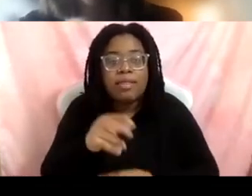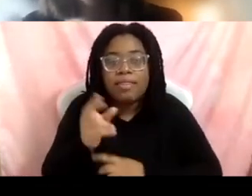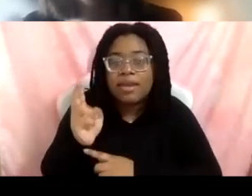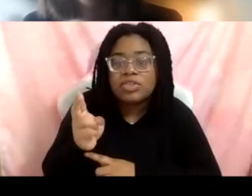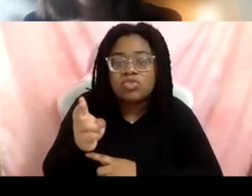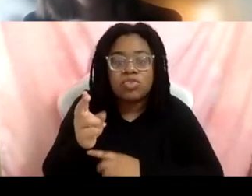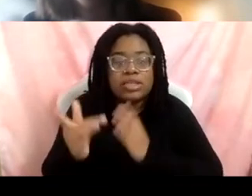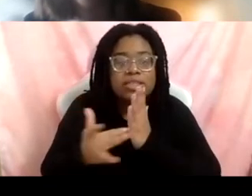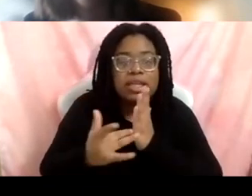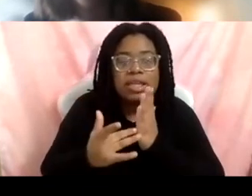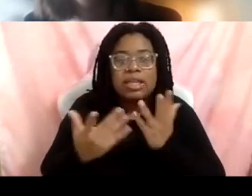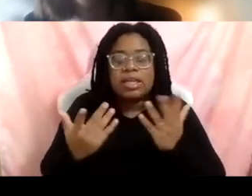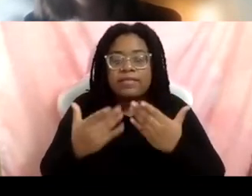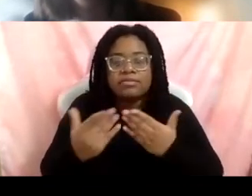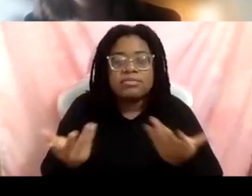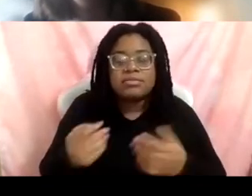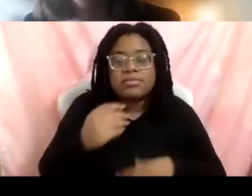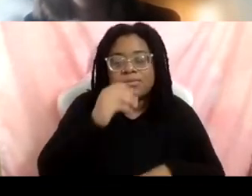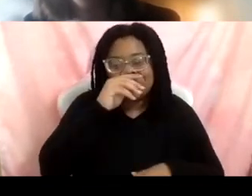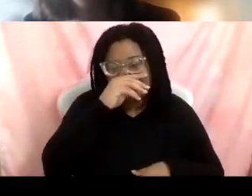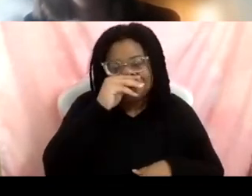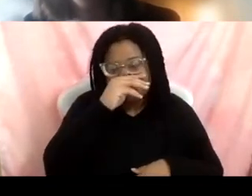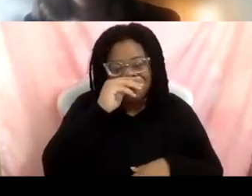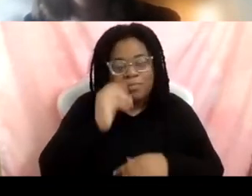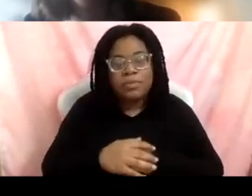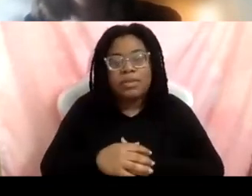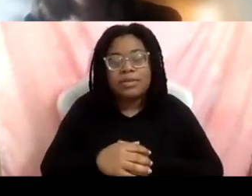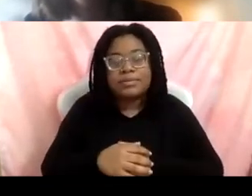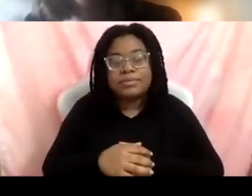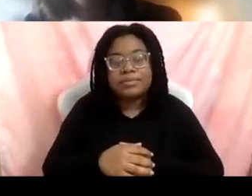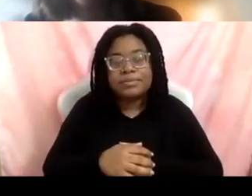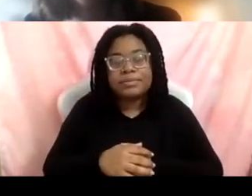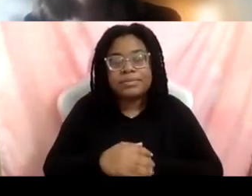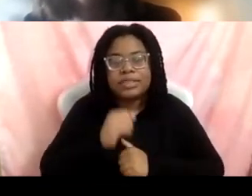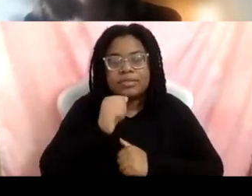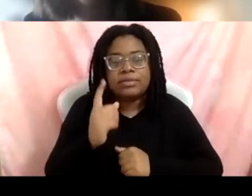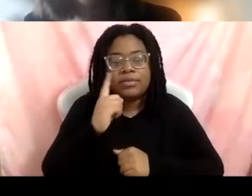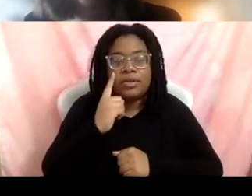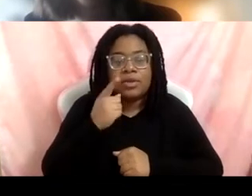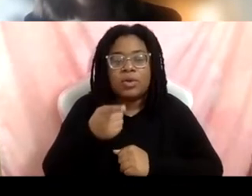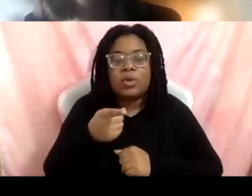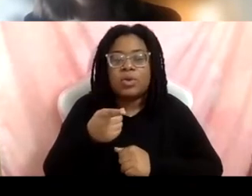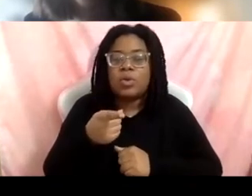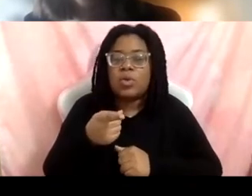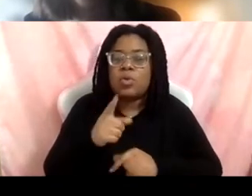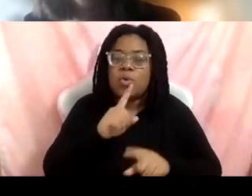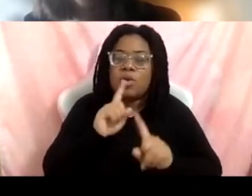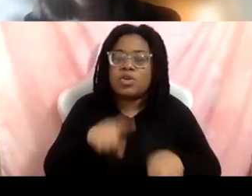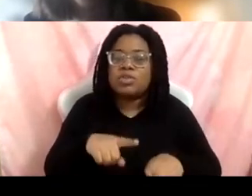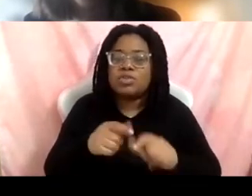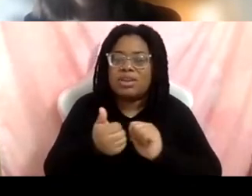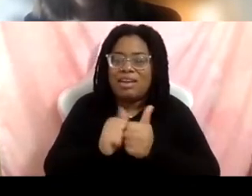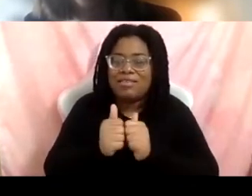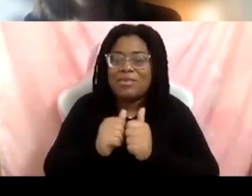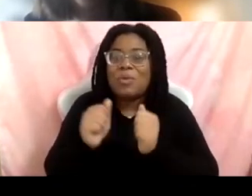technique and all that stuff. So I don't think that you answer competitiveness with